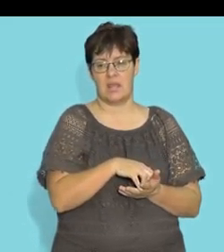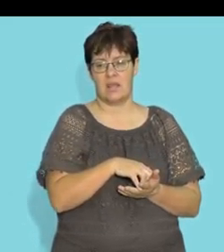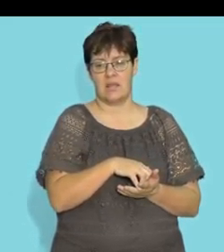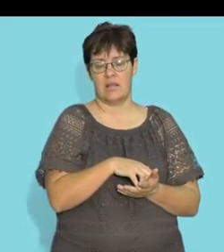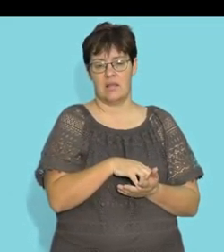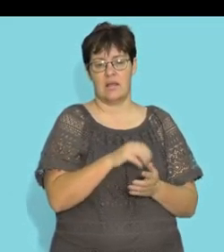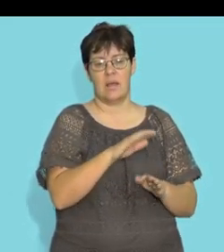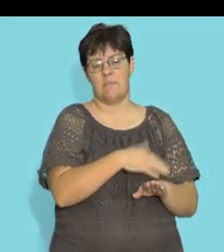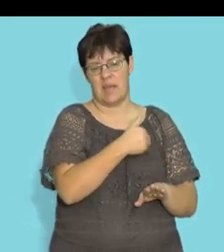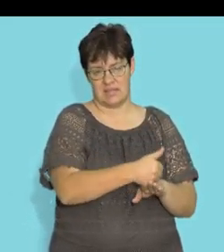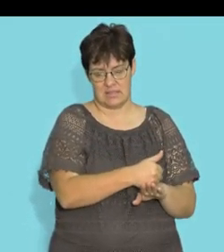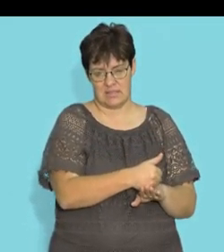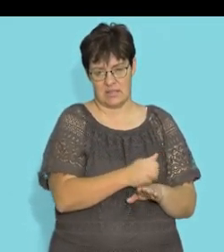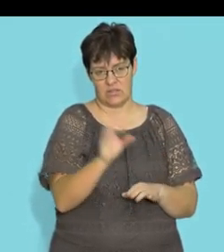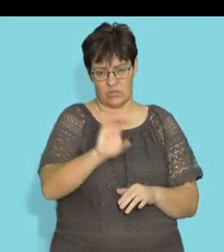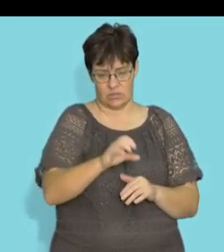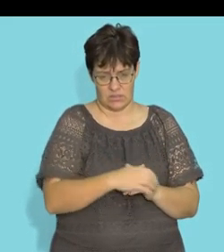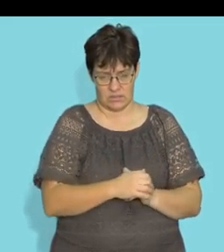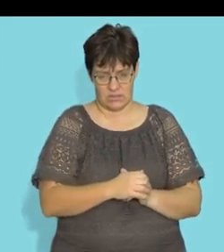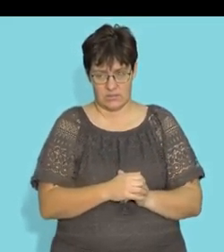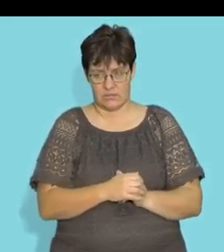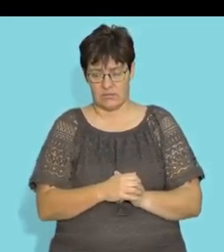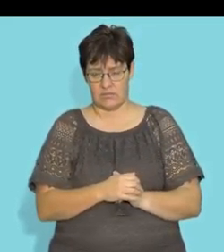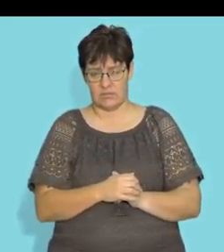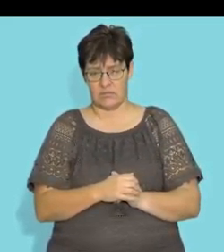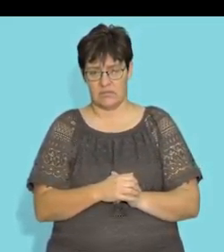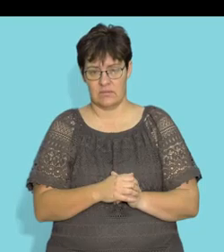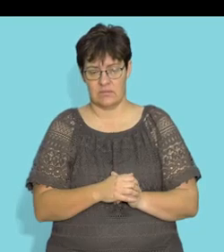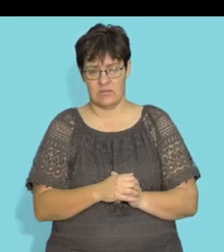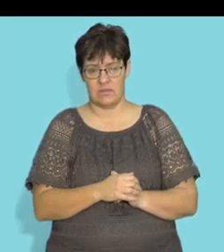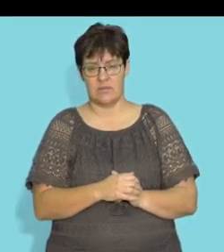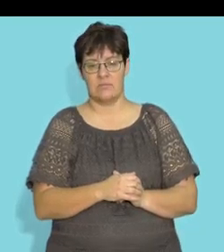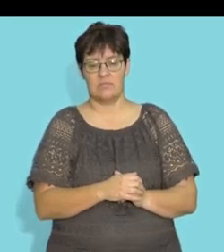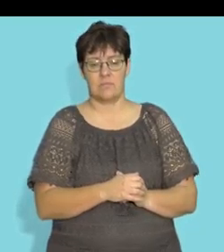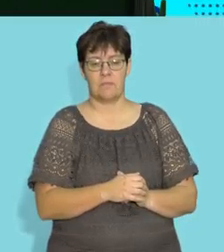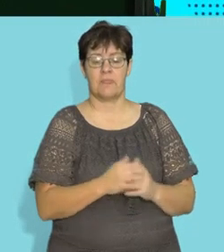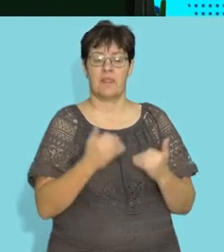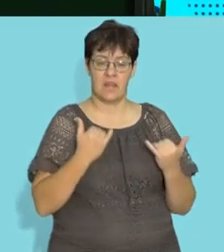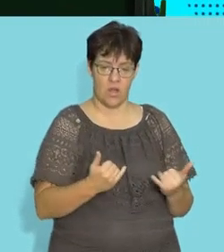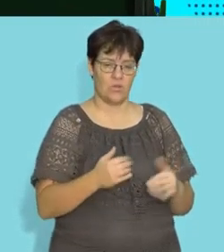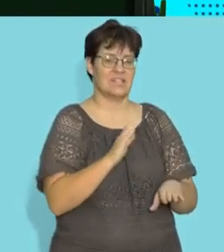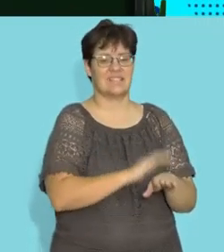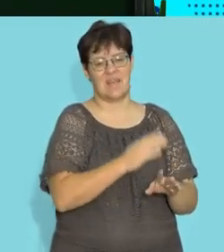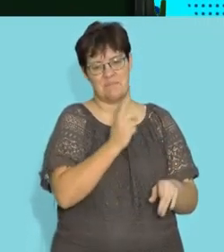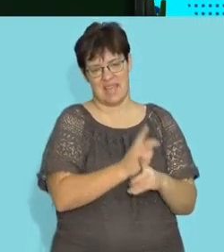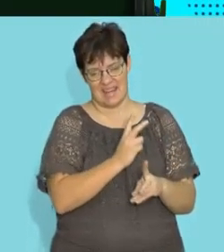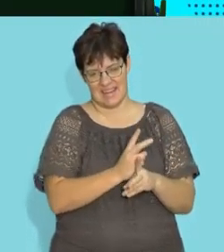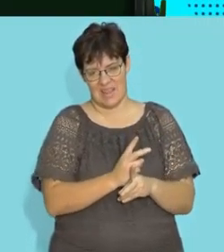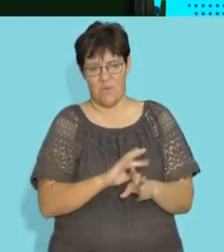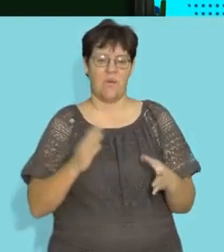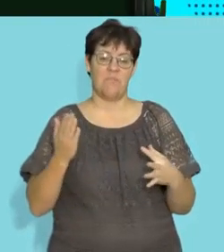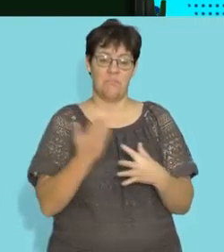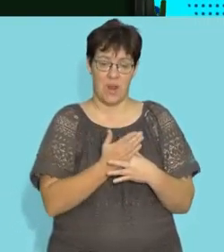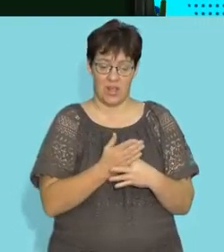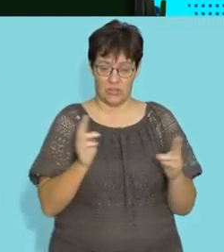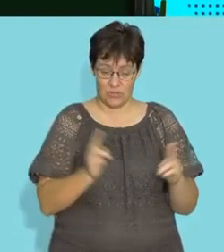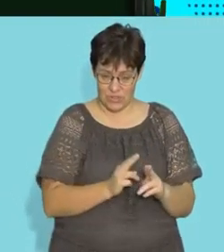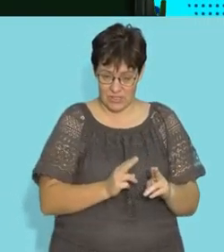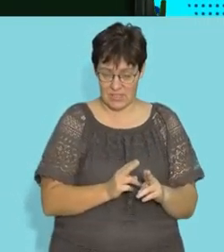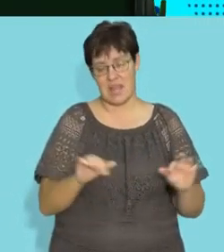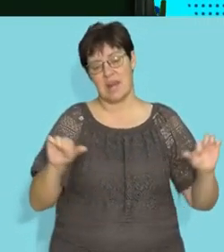will alter our pH. And for that reason, a strong base and a weak acid will